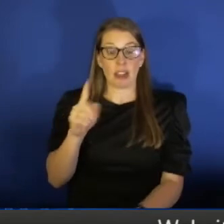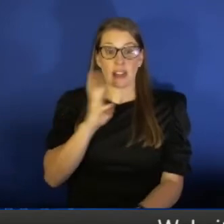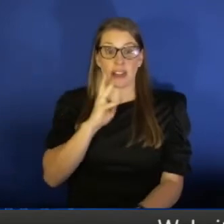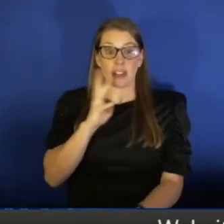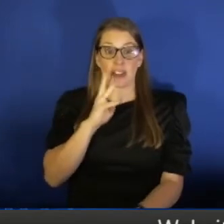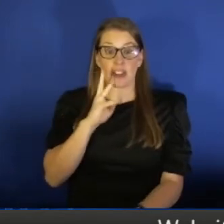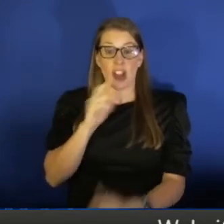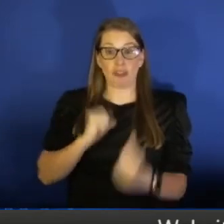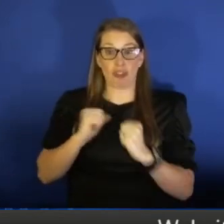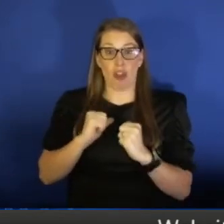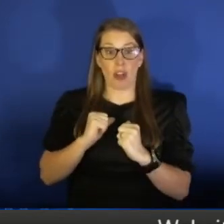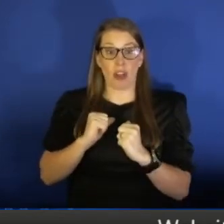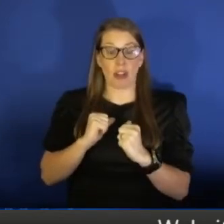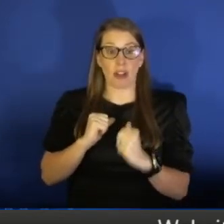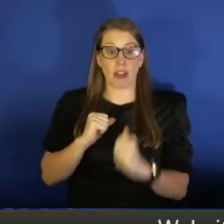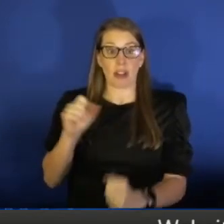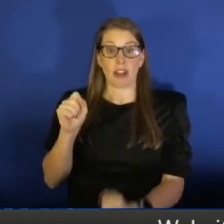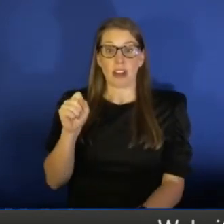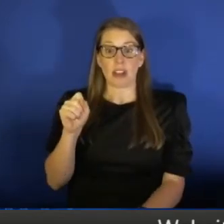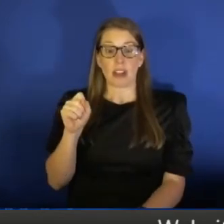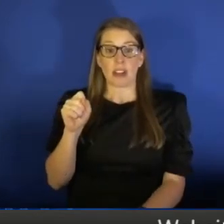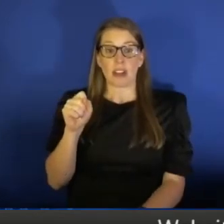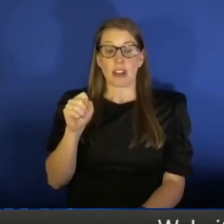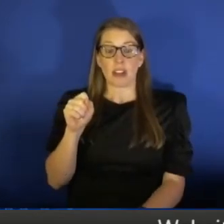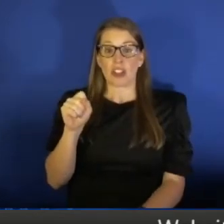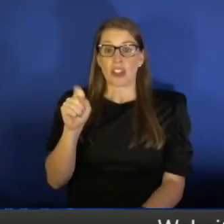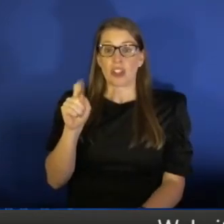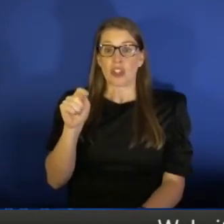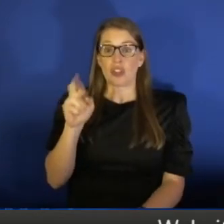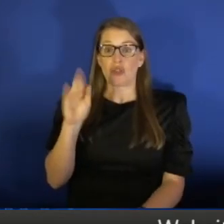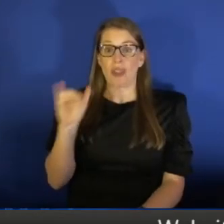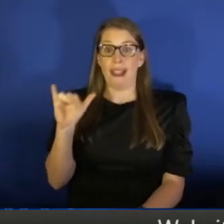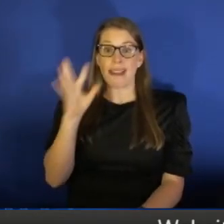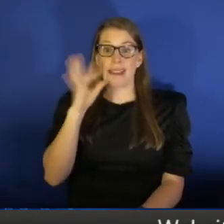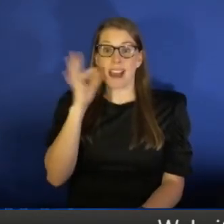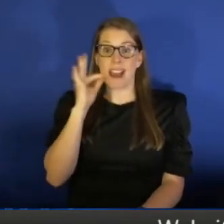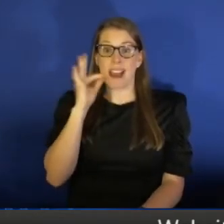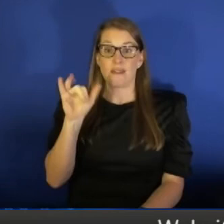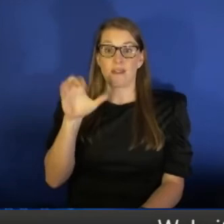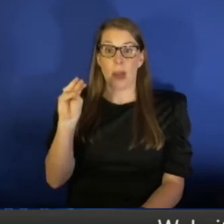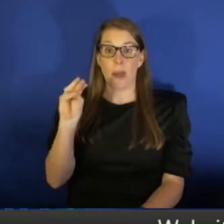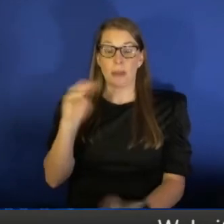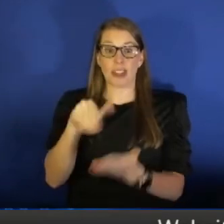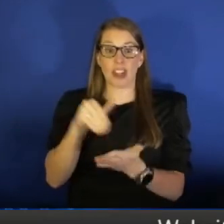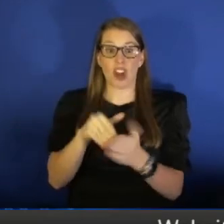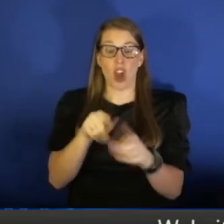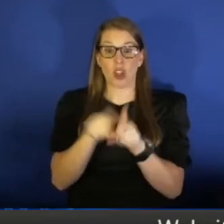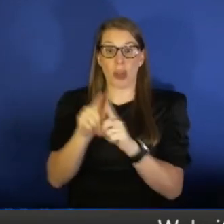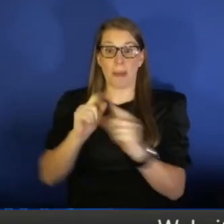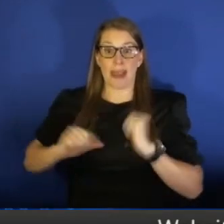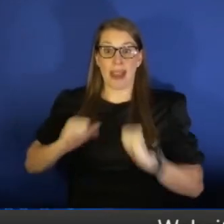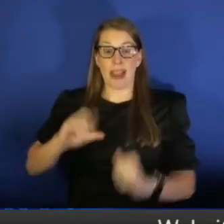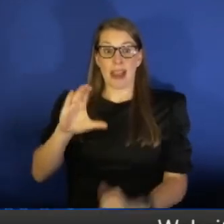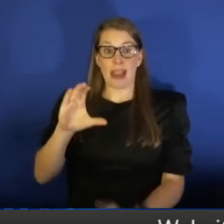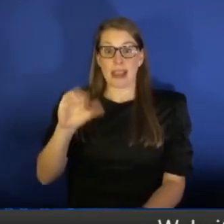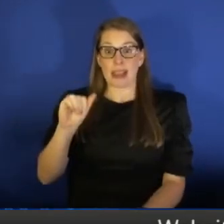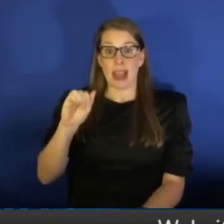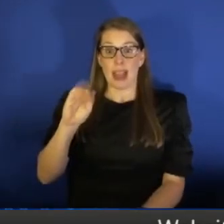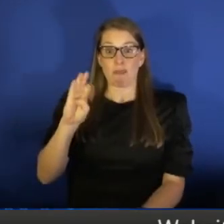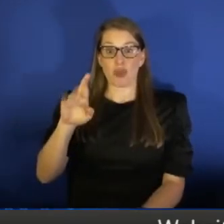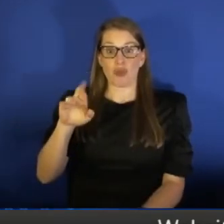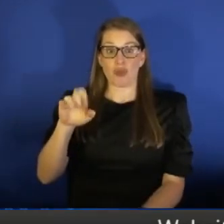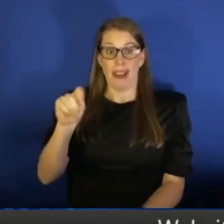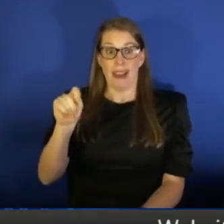at the Stray Cat Film Center, which is in Kansas City. And then I also have this play and cabaret going on in